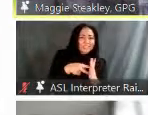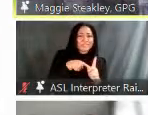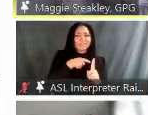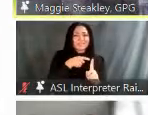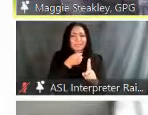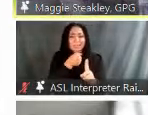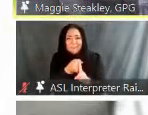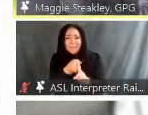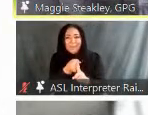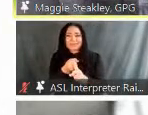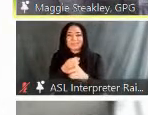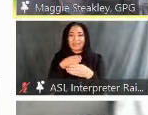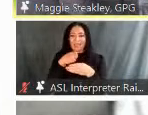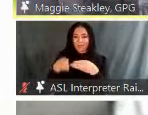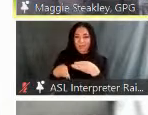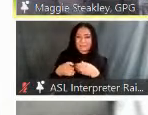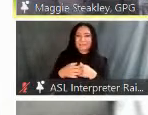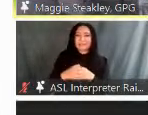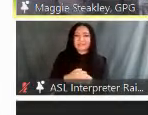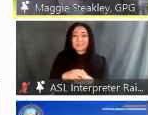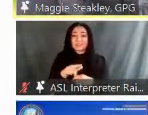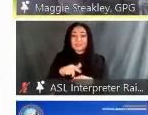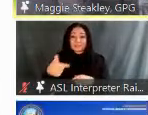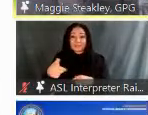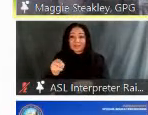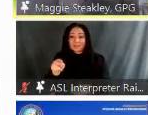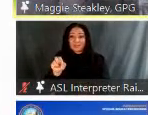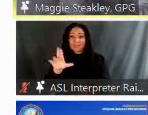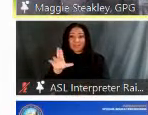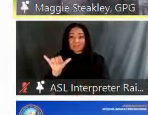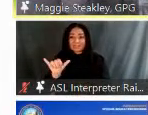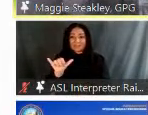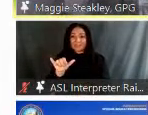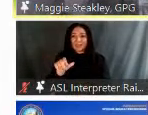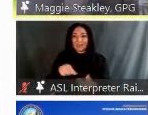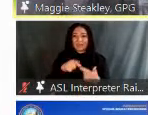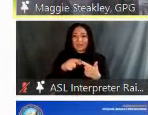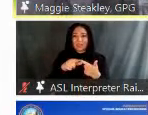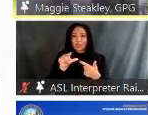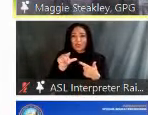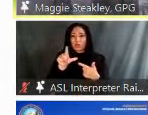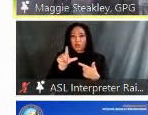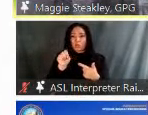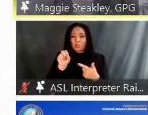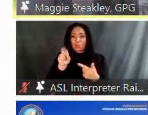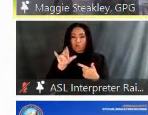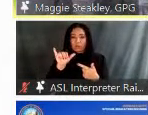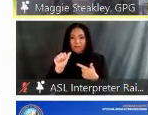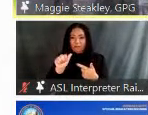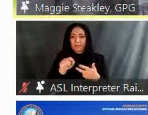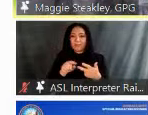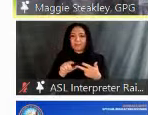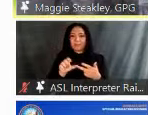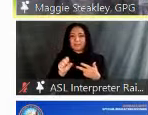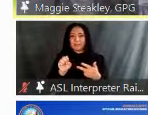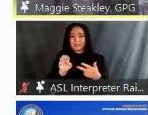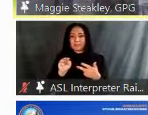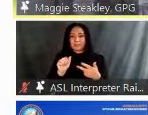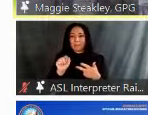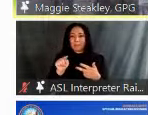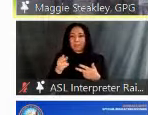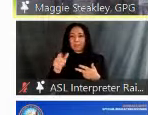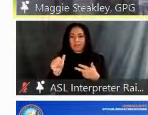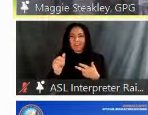helpful. We'll go to Nancy, then we'll hear from Gloria and Samantha, at which point we'll close the verbal